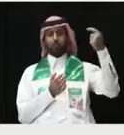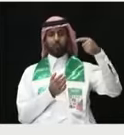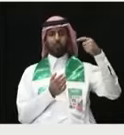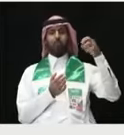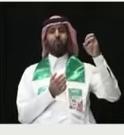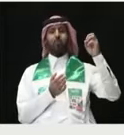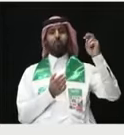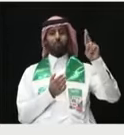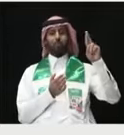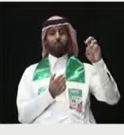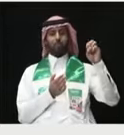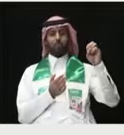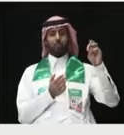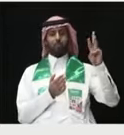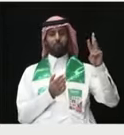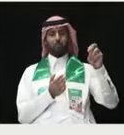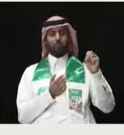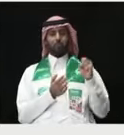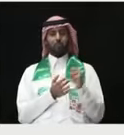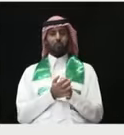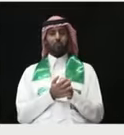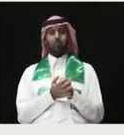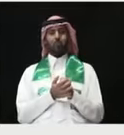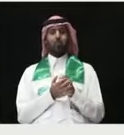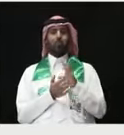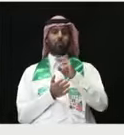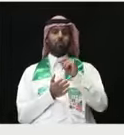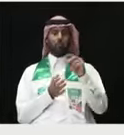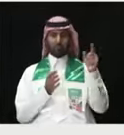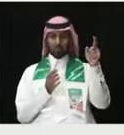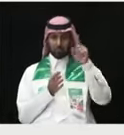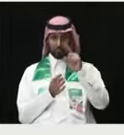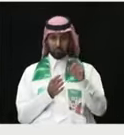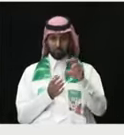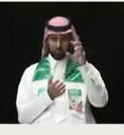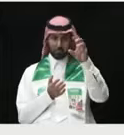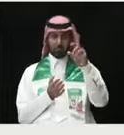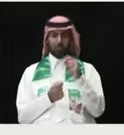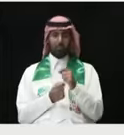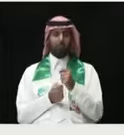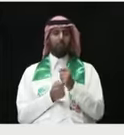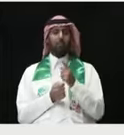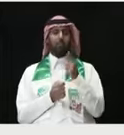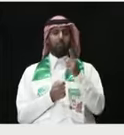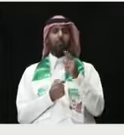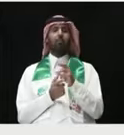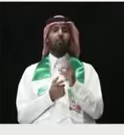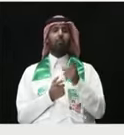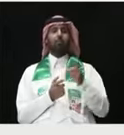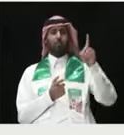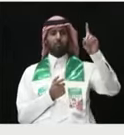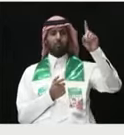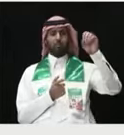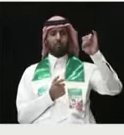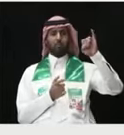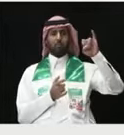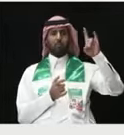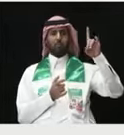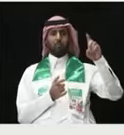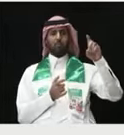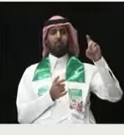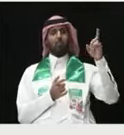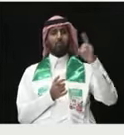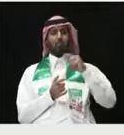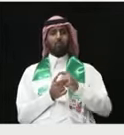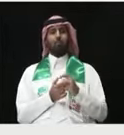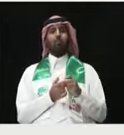grow. Okay, so let's form a question here. Did Samir, so did